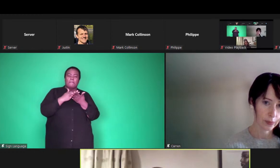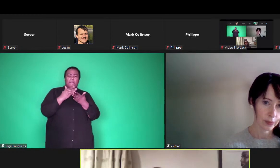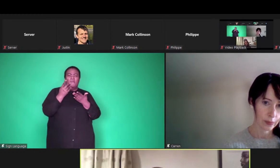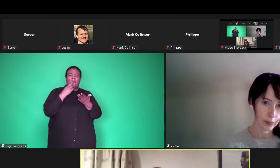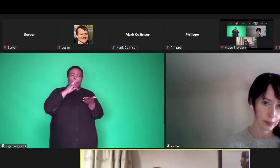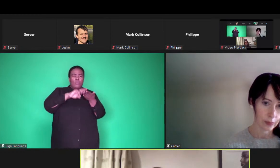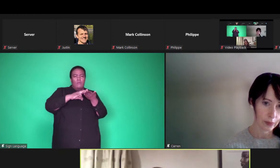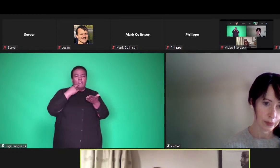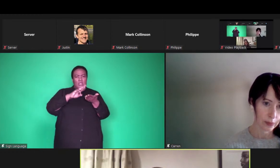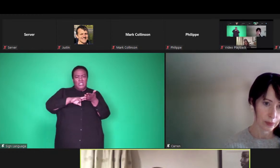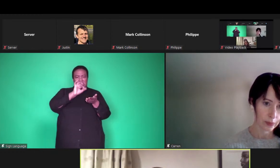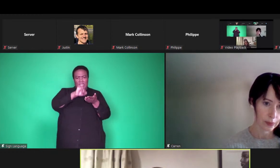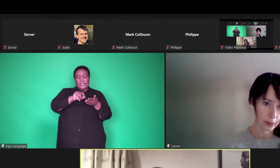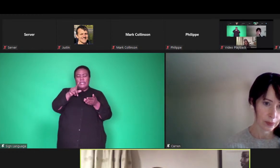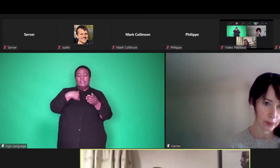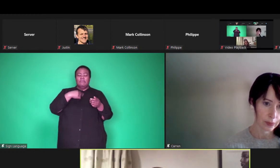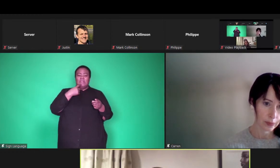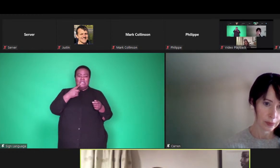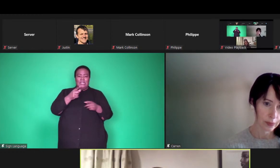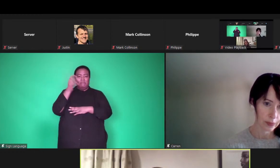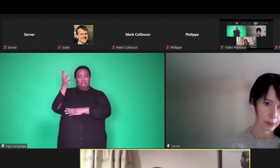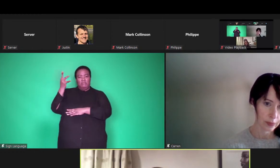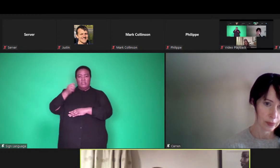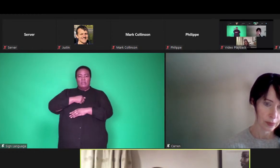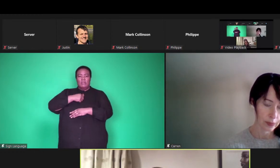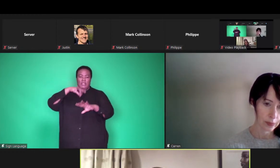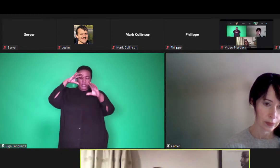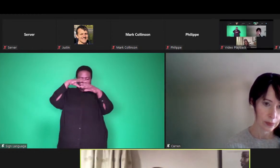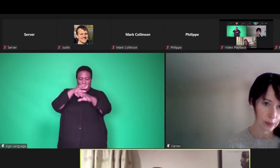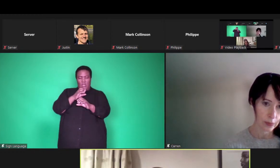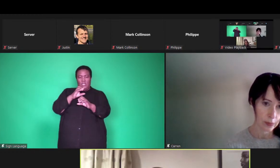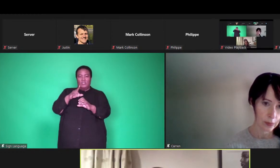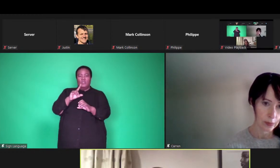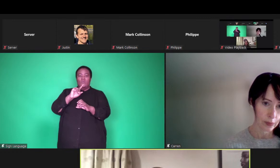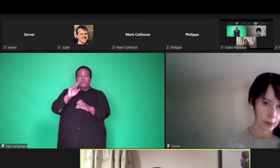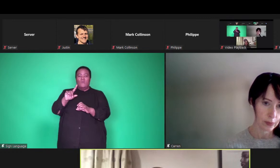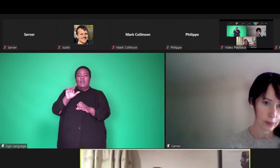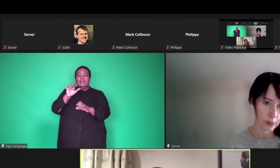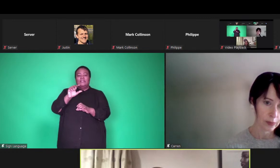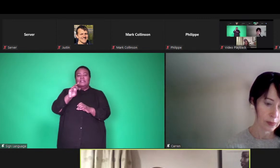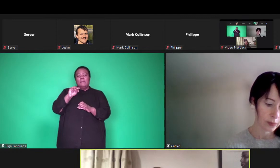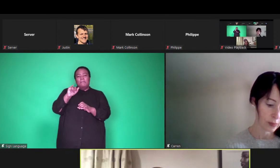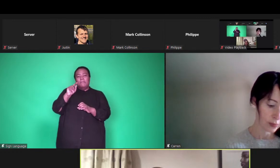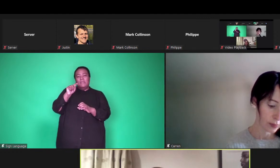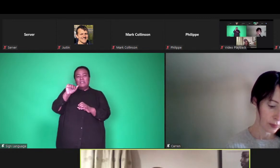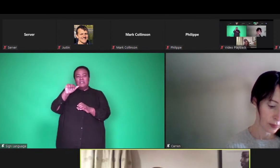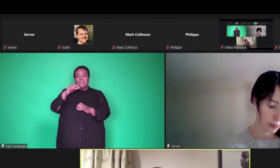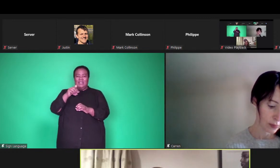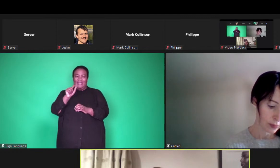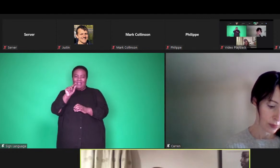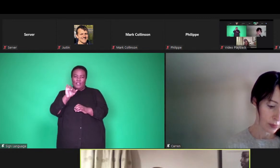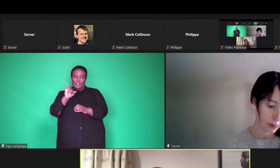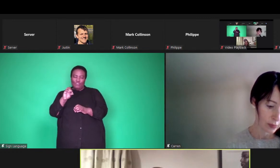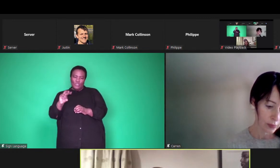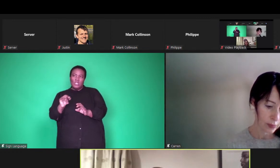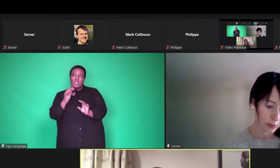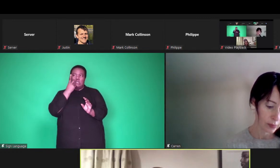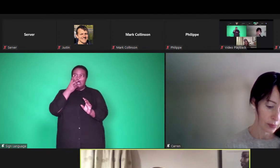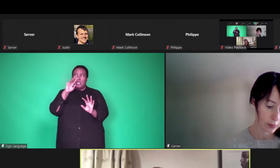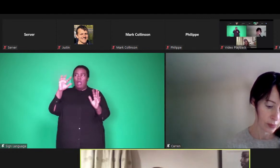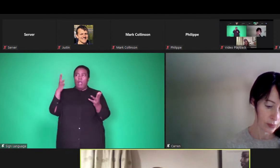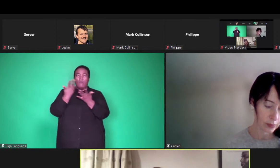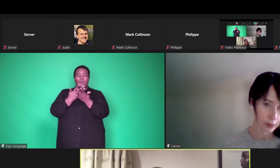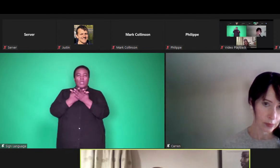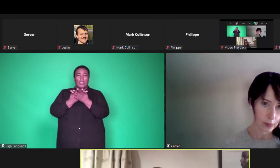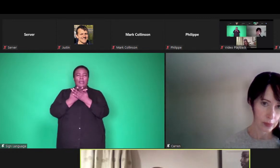again, as I said in my presentation, it's really quite focused on mitigation. So a lot of it is focused on reducing carbon,